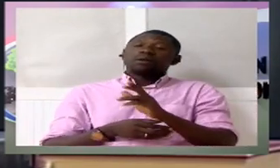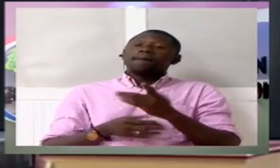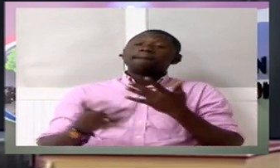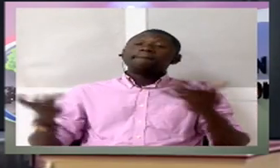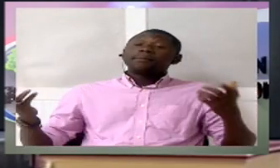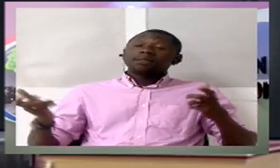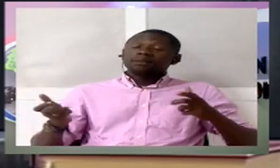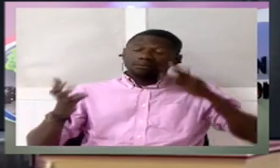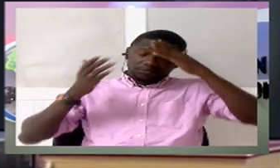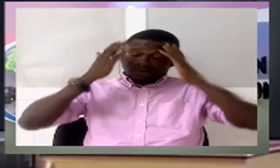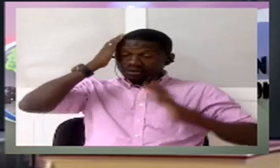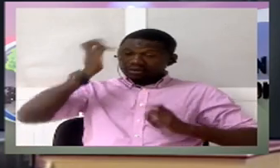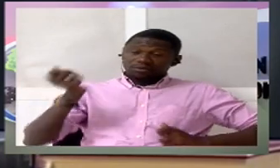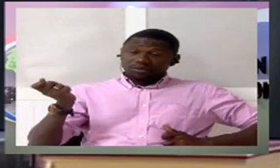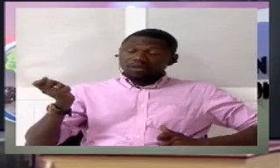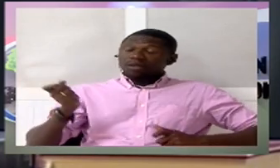soldiers there.